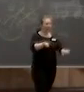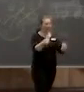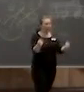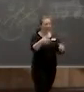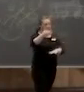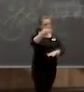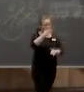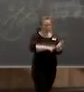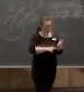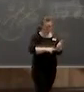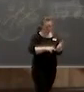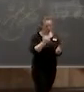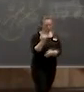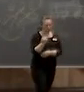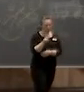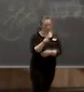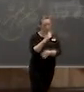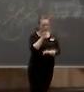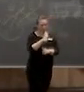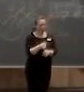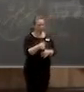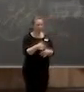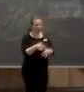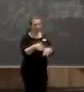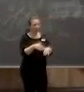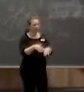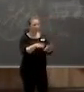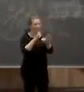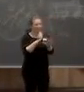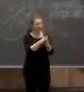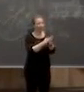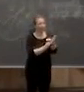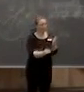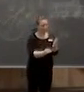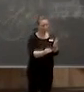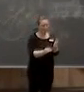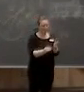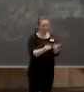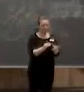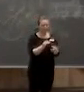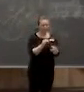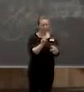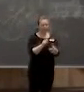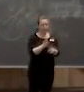Now that you talk about respect and results, mm-hmm. and that this is something that's